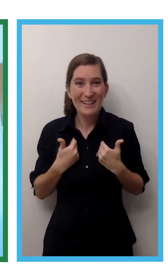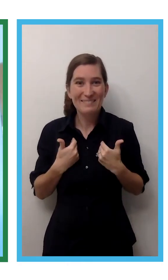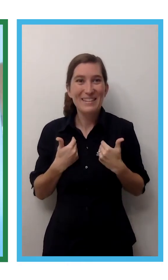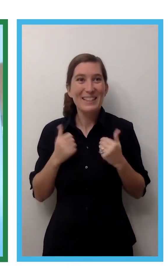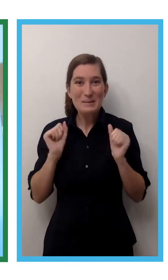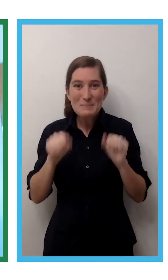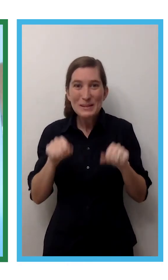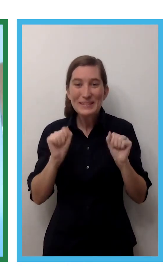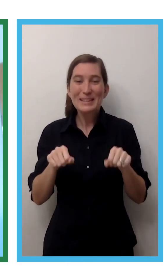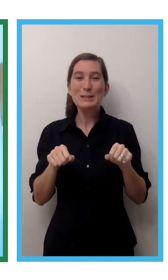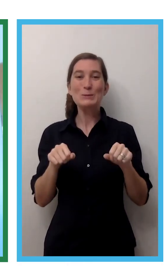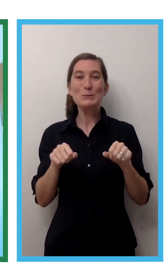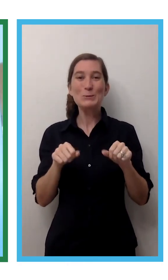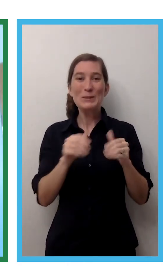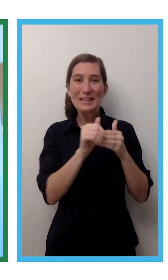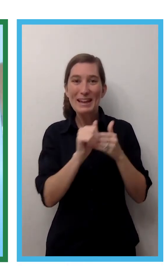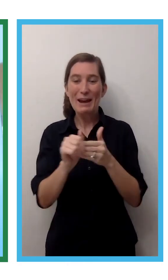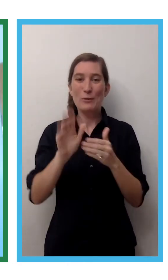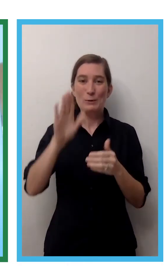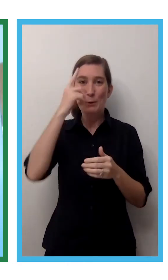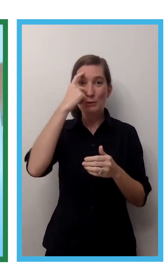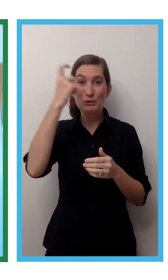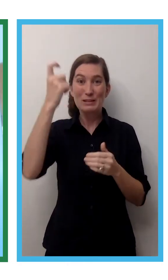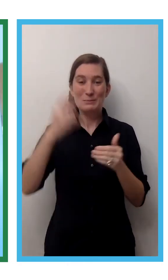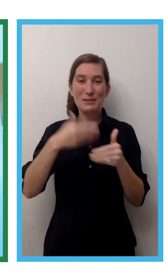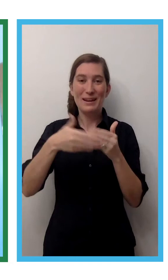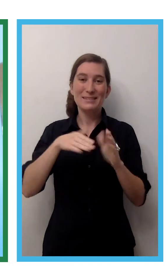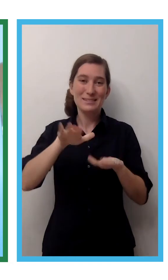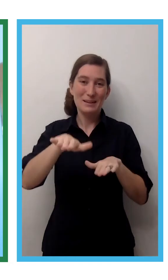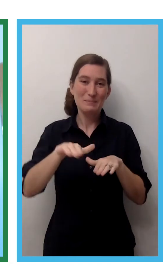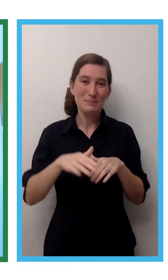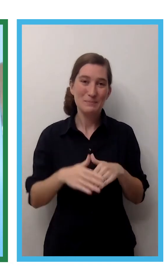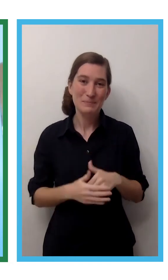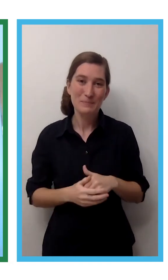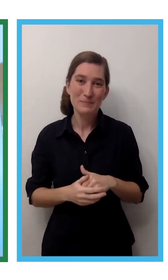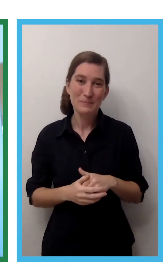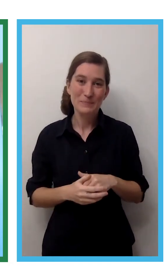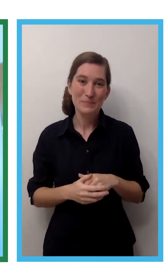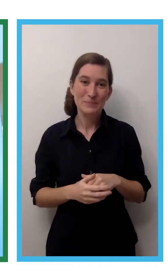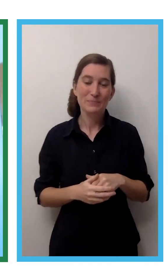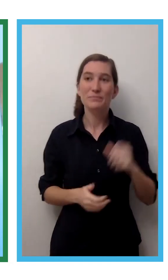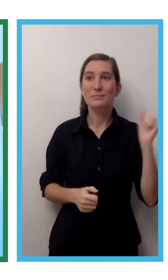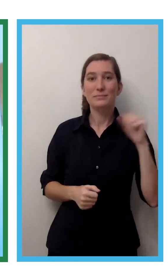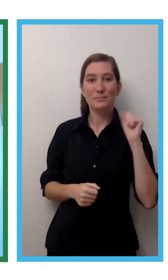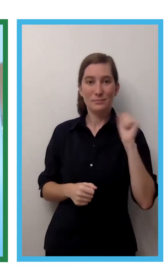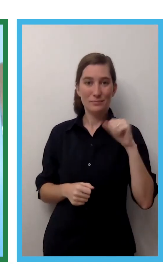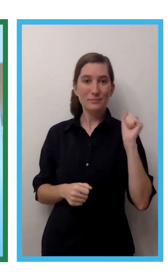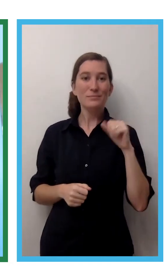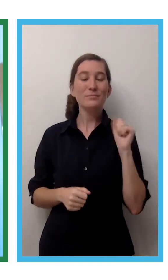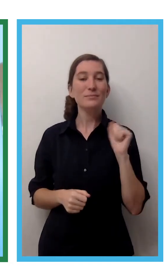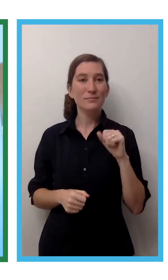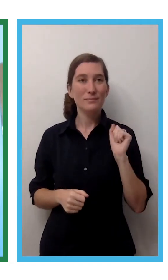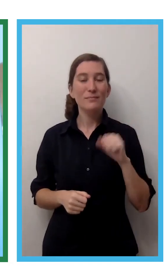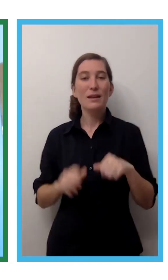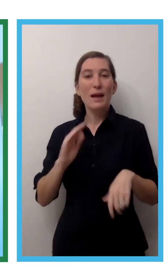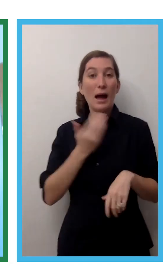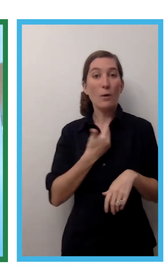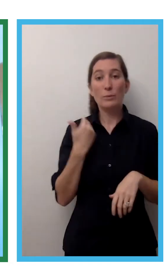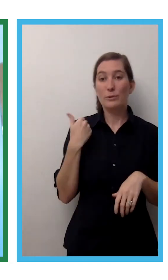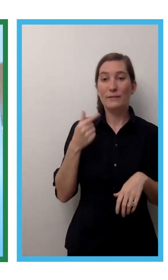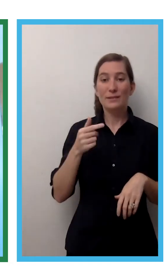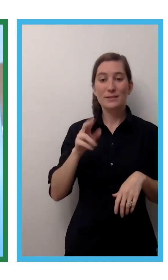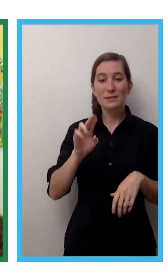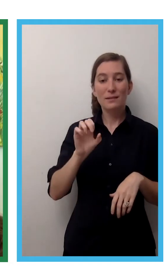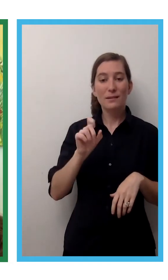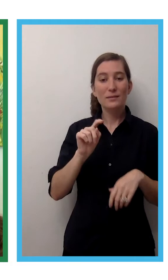really ties in with the answer from our last guest who works for a GR firm and so is talking about how research impacts government decision-making.